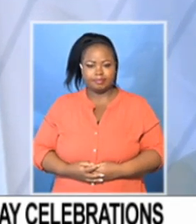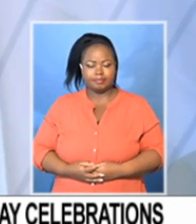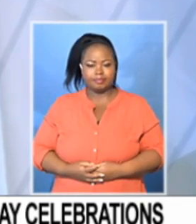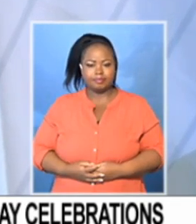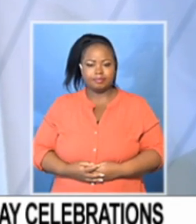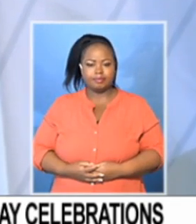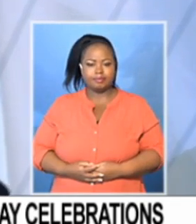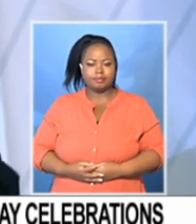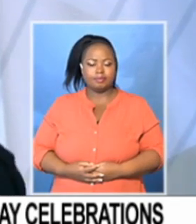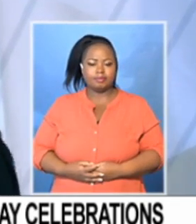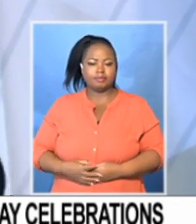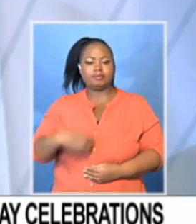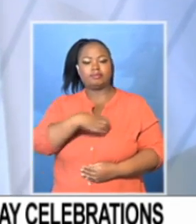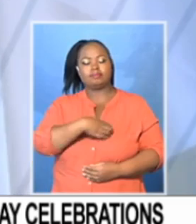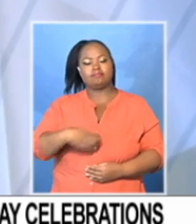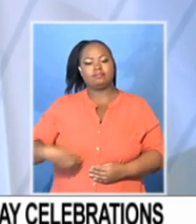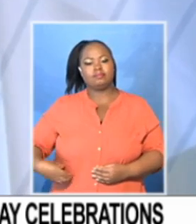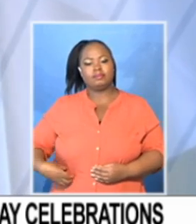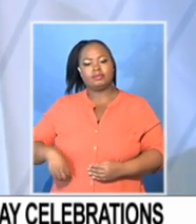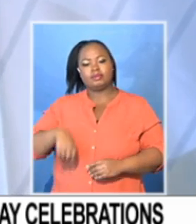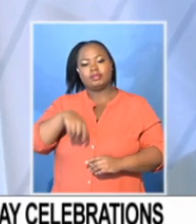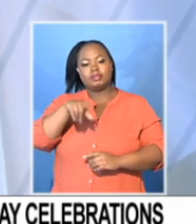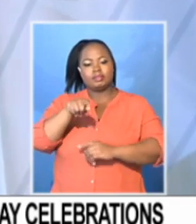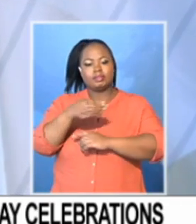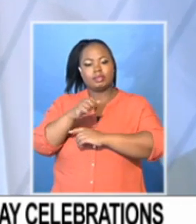President Tambo was a leading